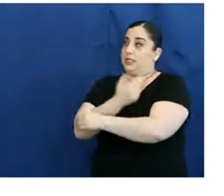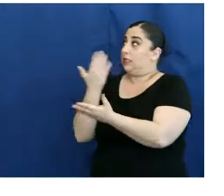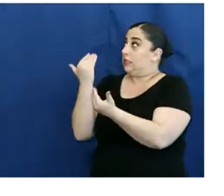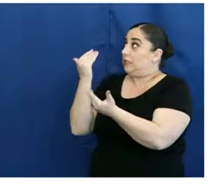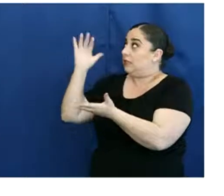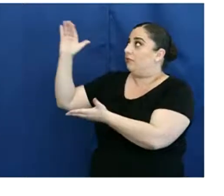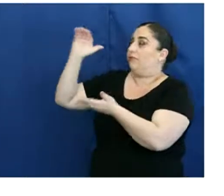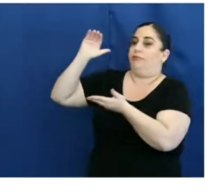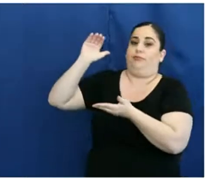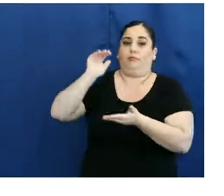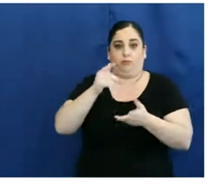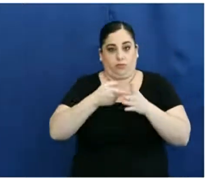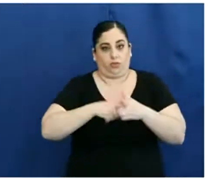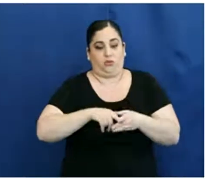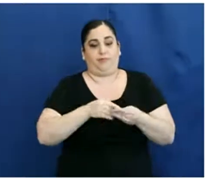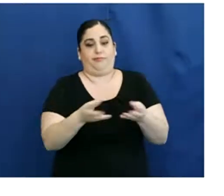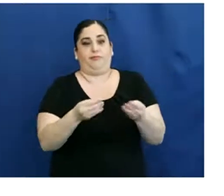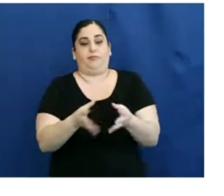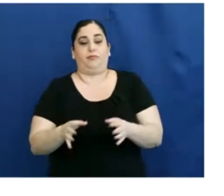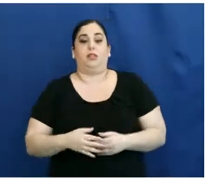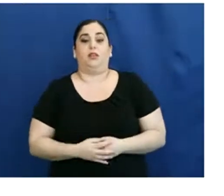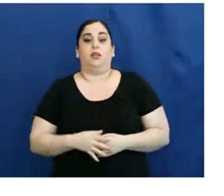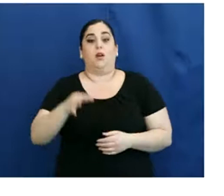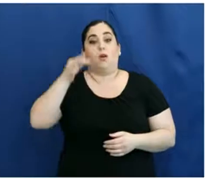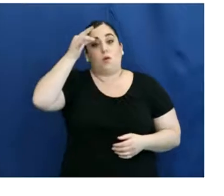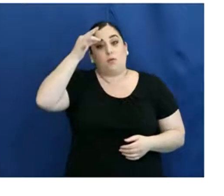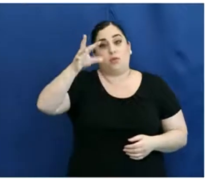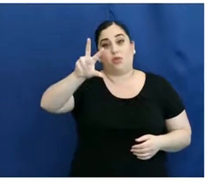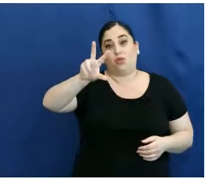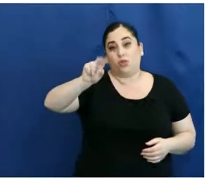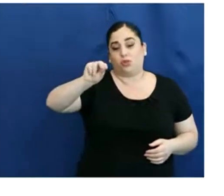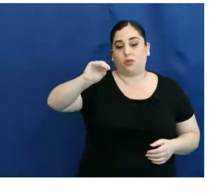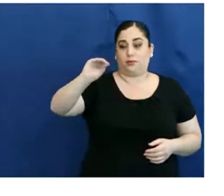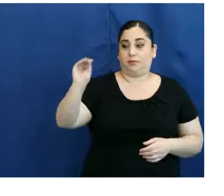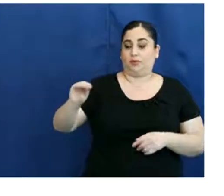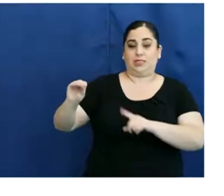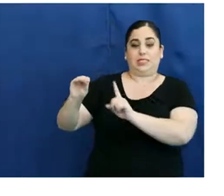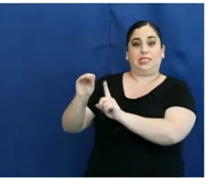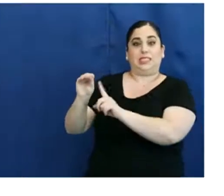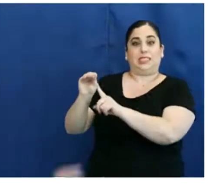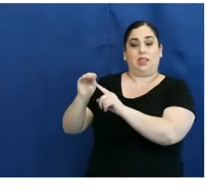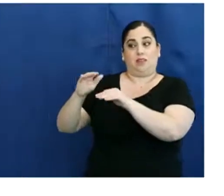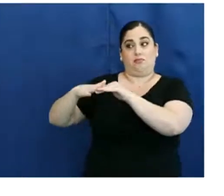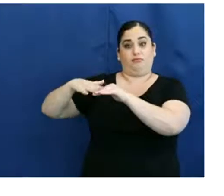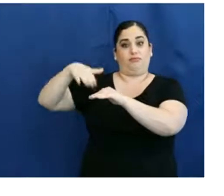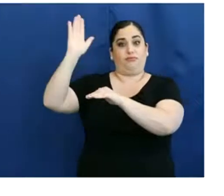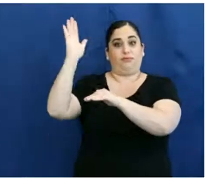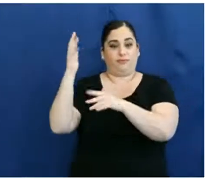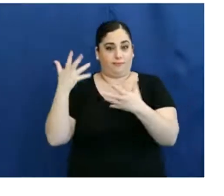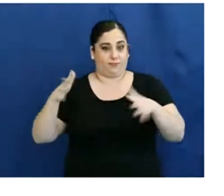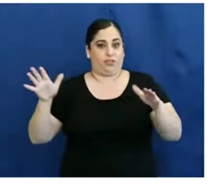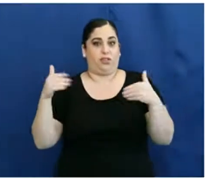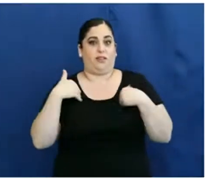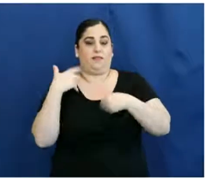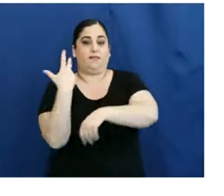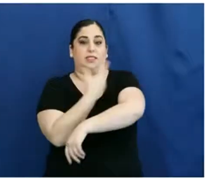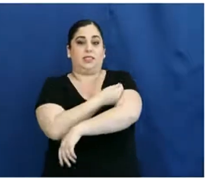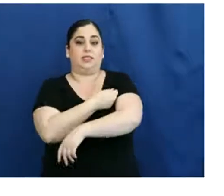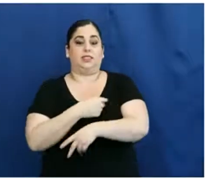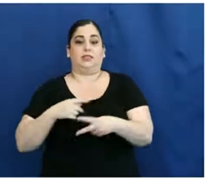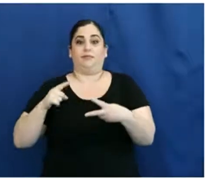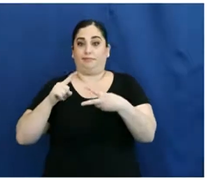residents eligible, 16 and older, receiving their first dose, 27.7, and 17.5 have been